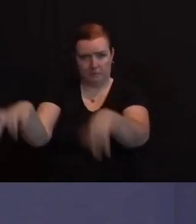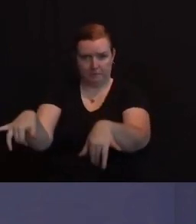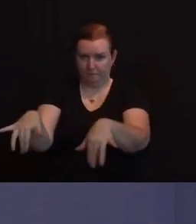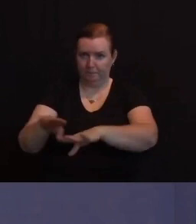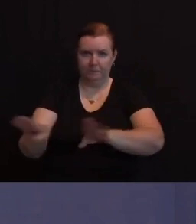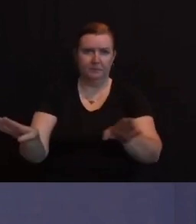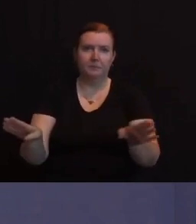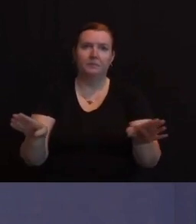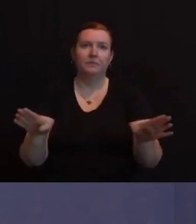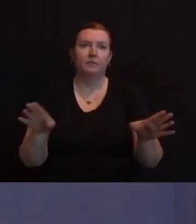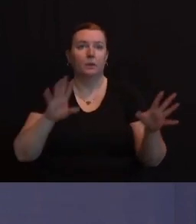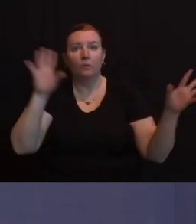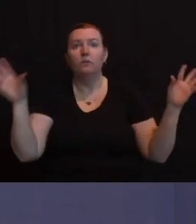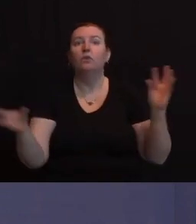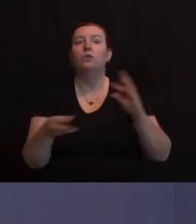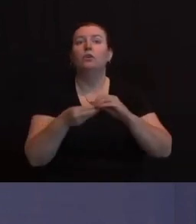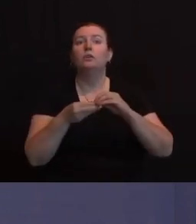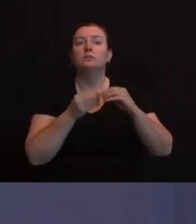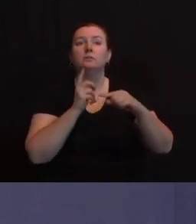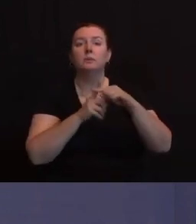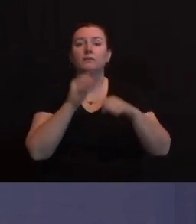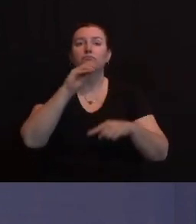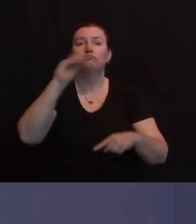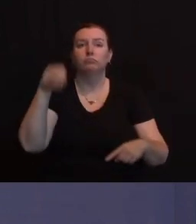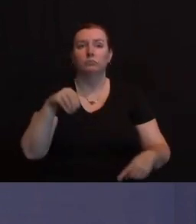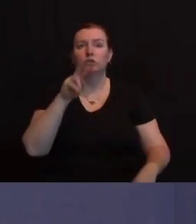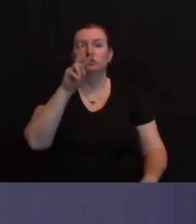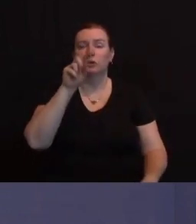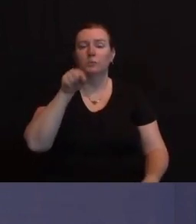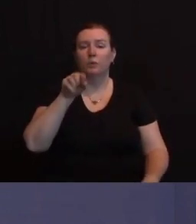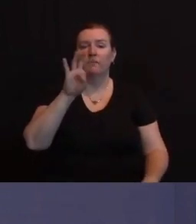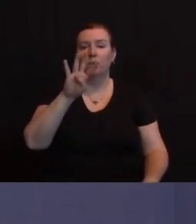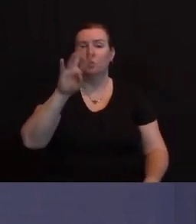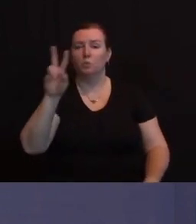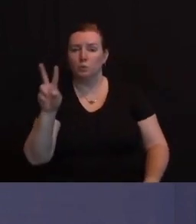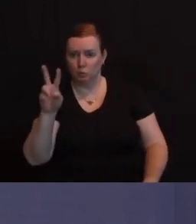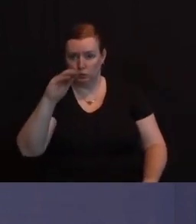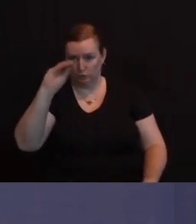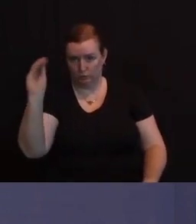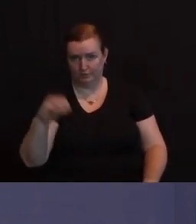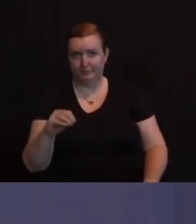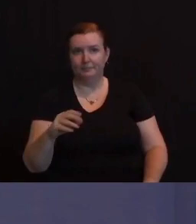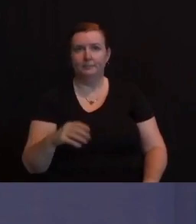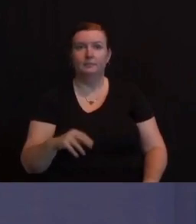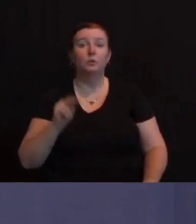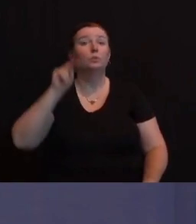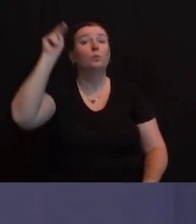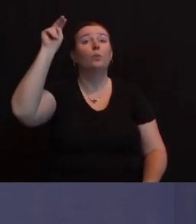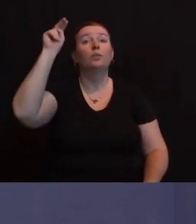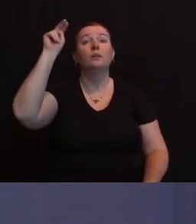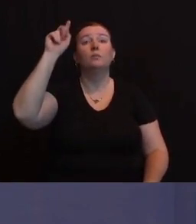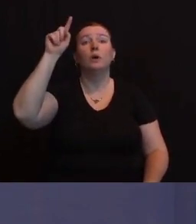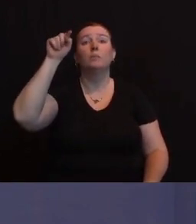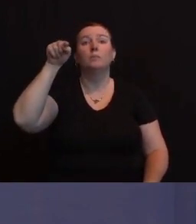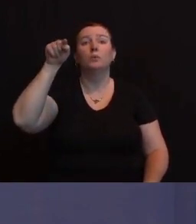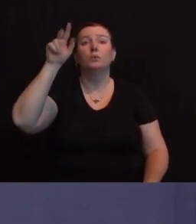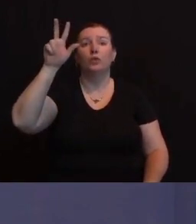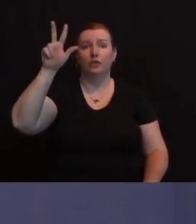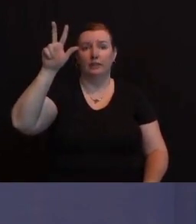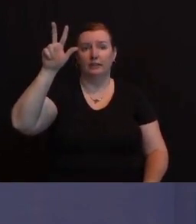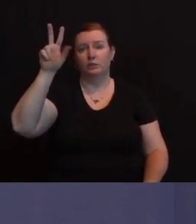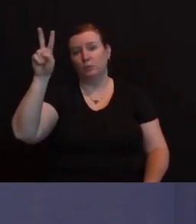Jersey percent positivity is 2.42. The northern part of the state reports 1.32, the central